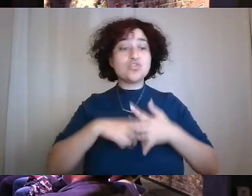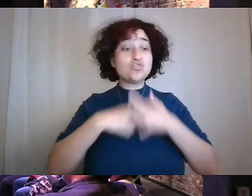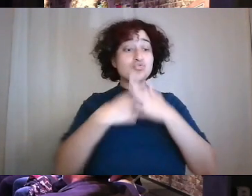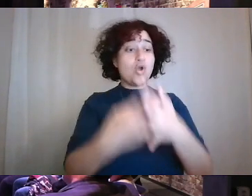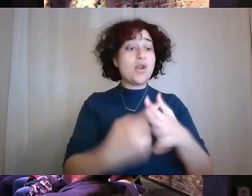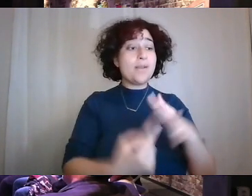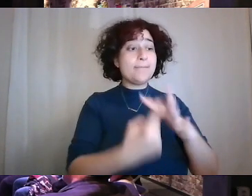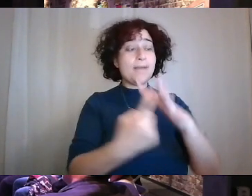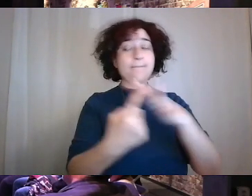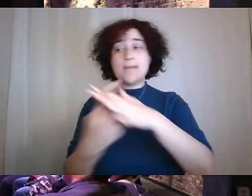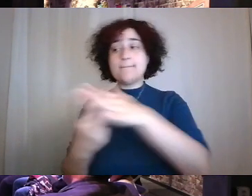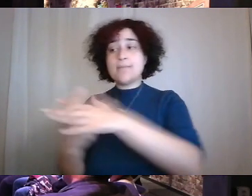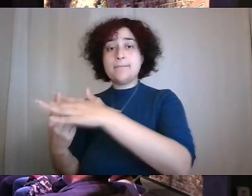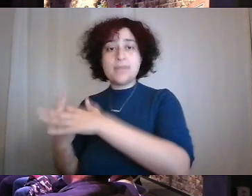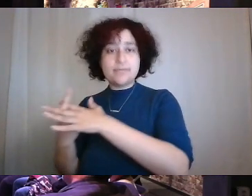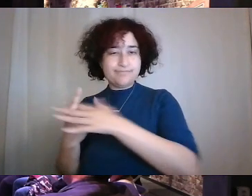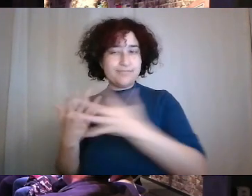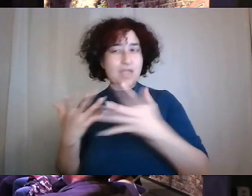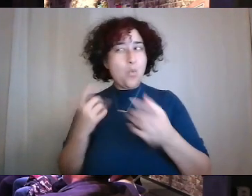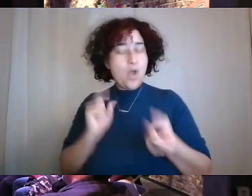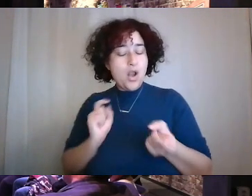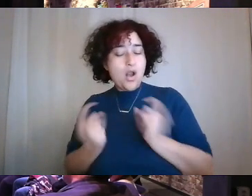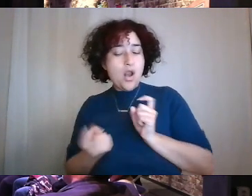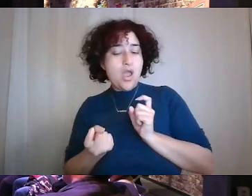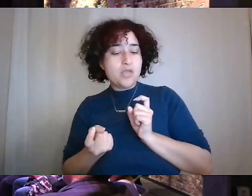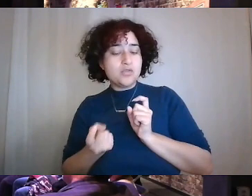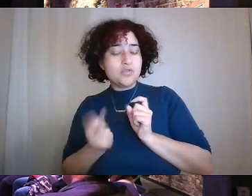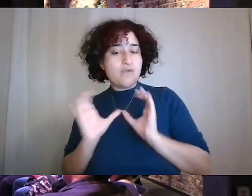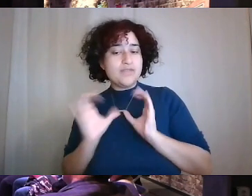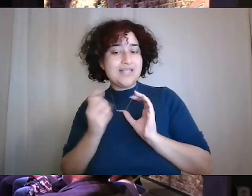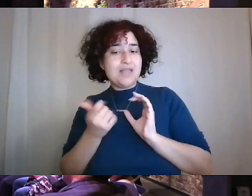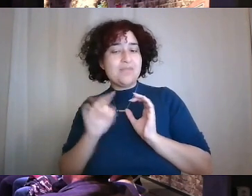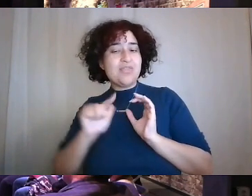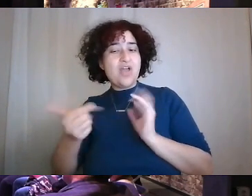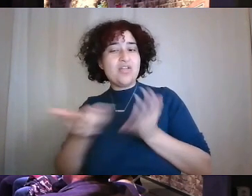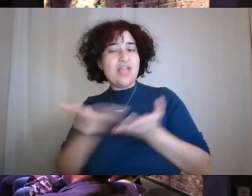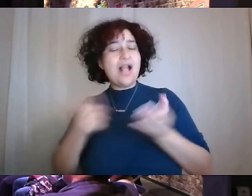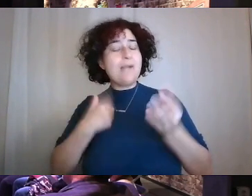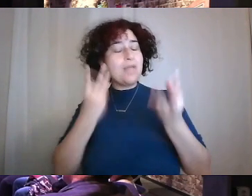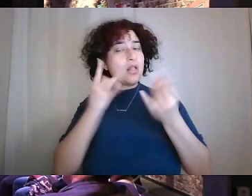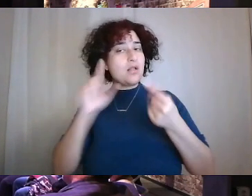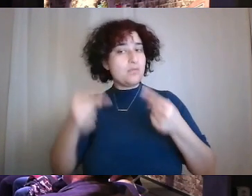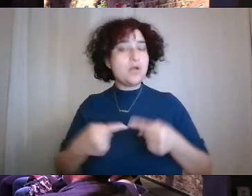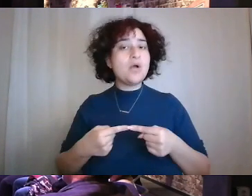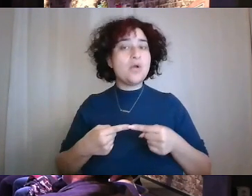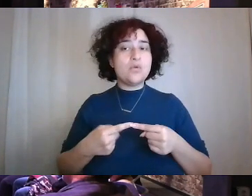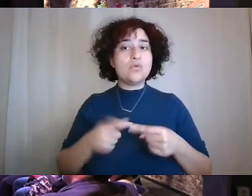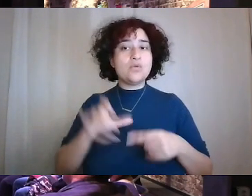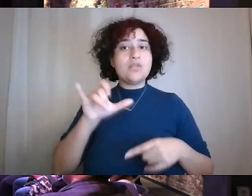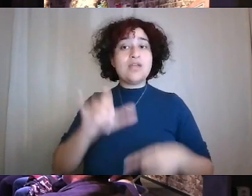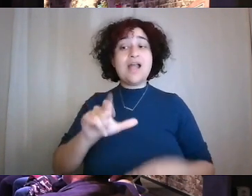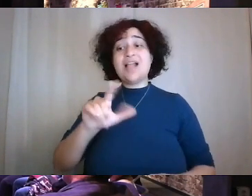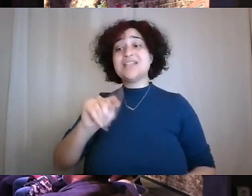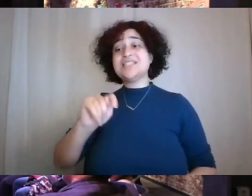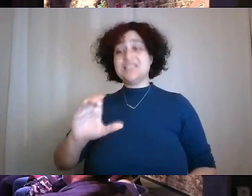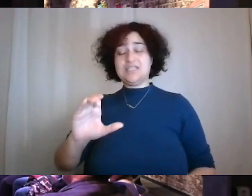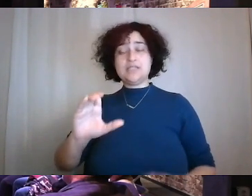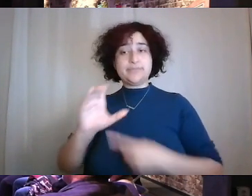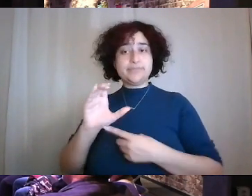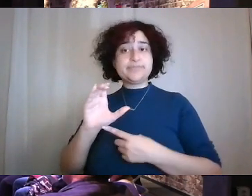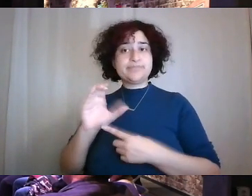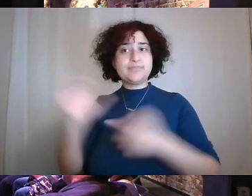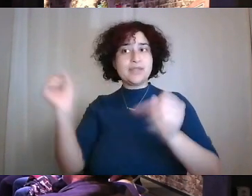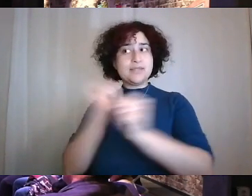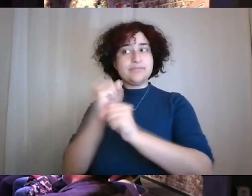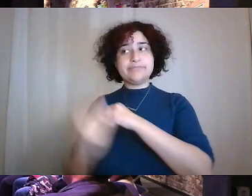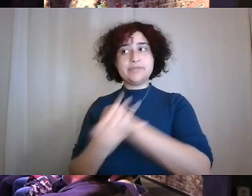gears a little bit because the other thing that I've been thinking about is that the LTC inspired me to join academia.